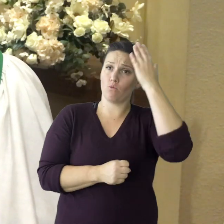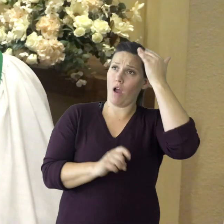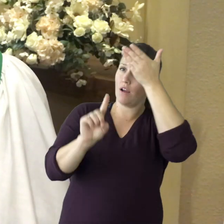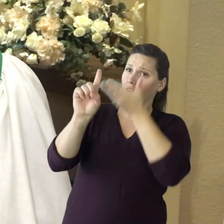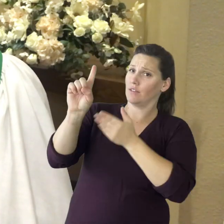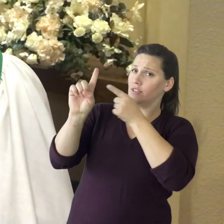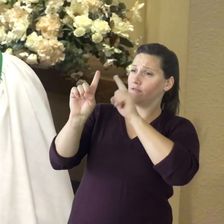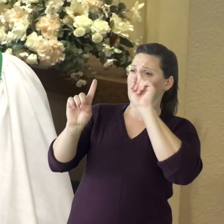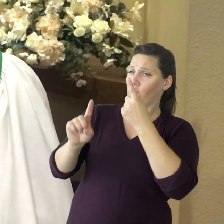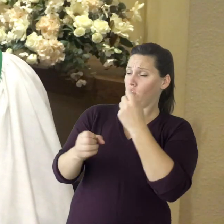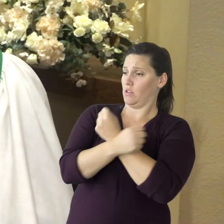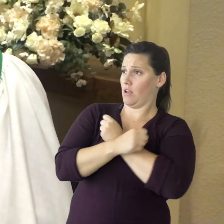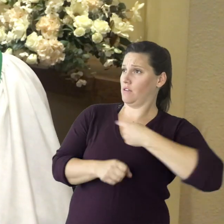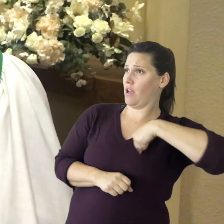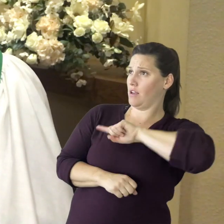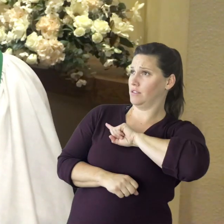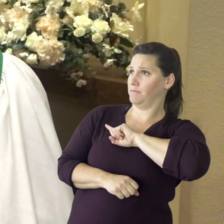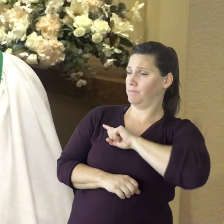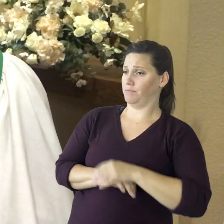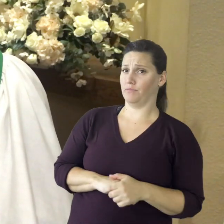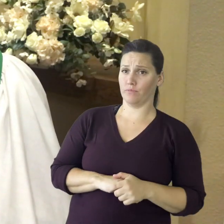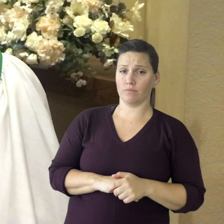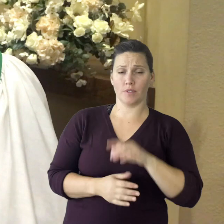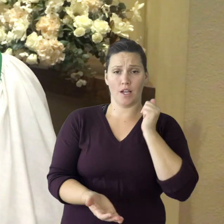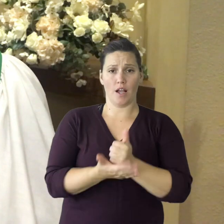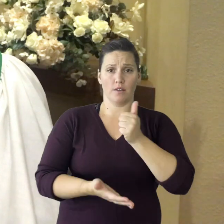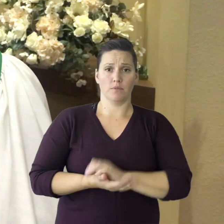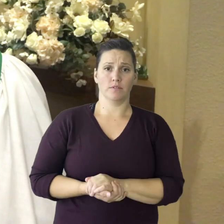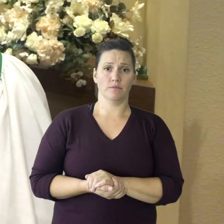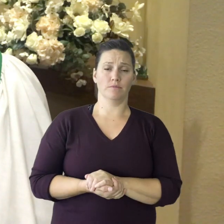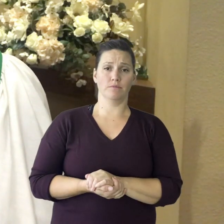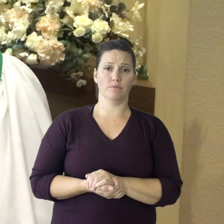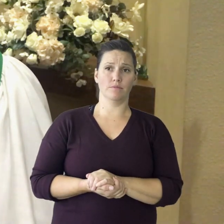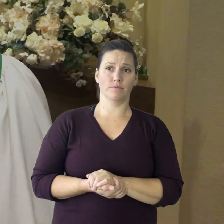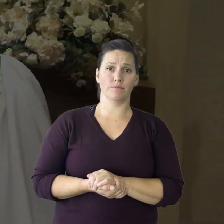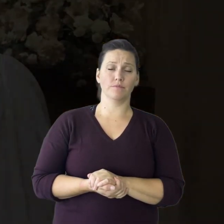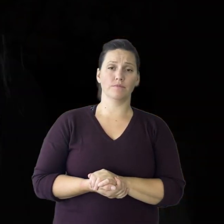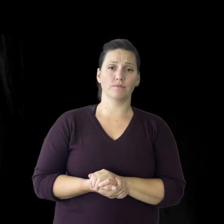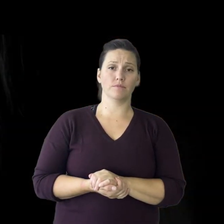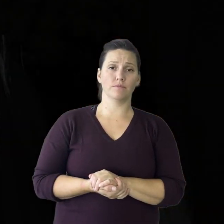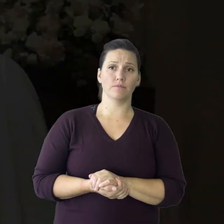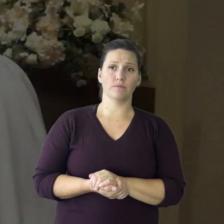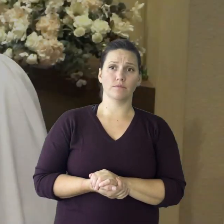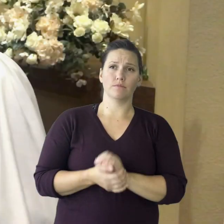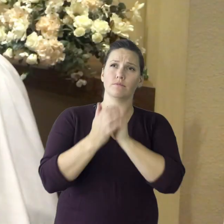love because God first loved us. Amen.